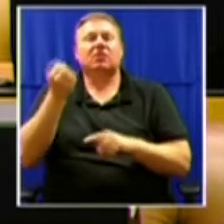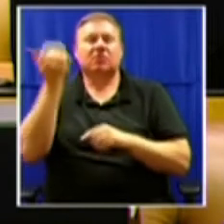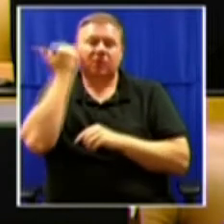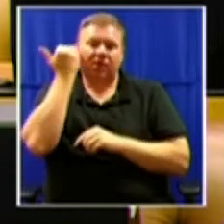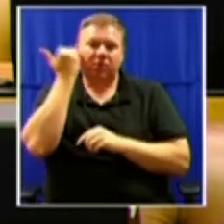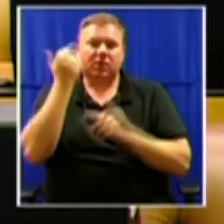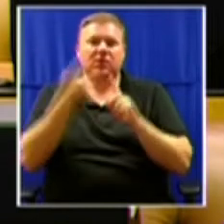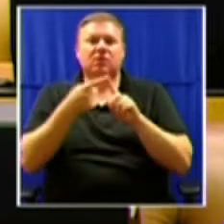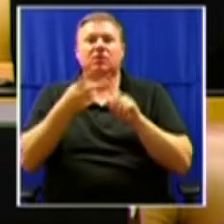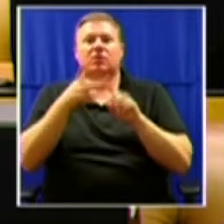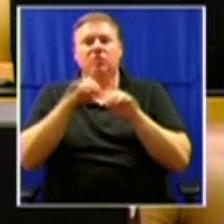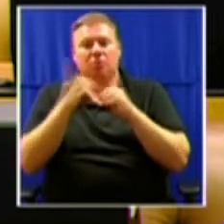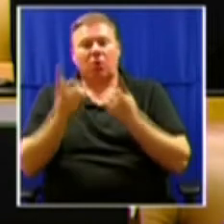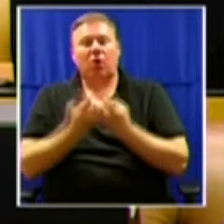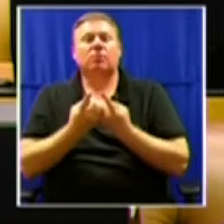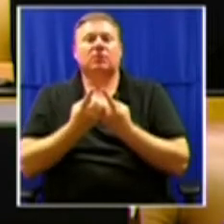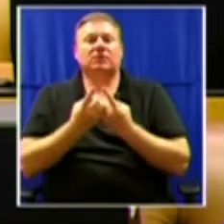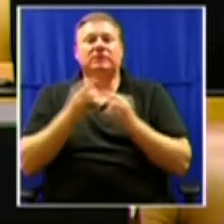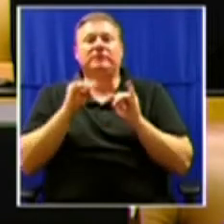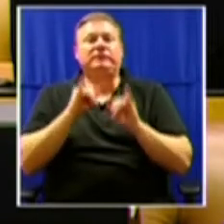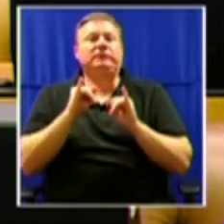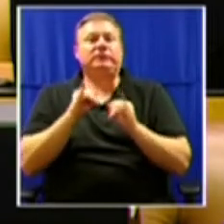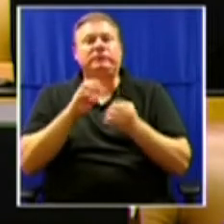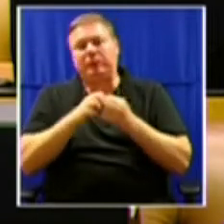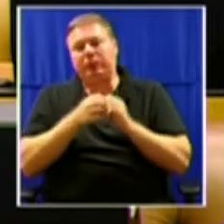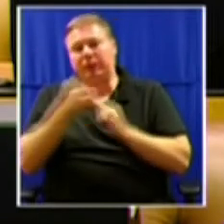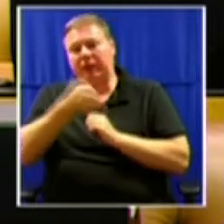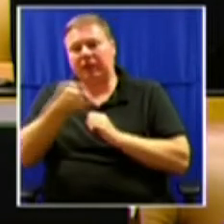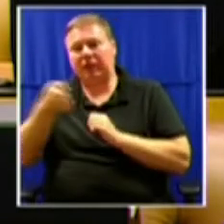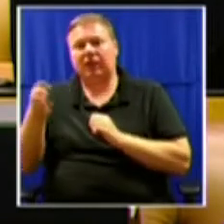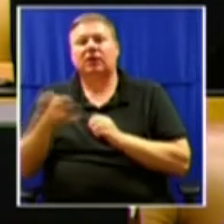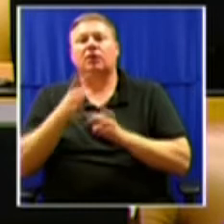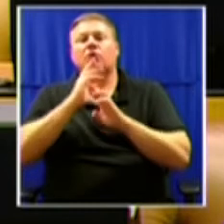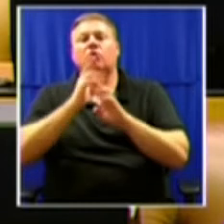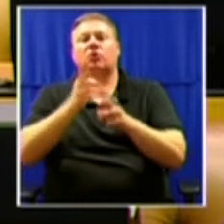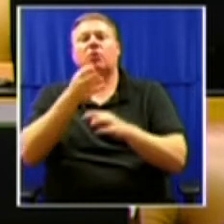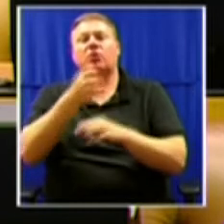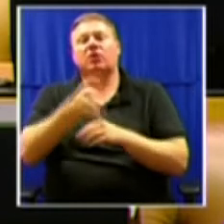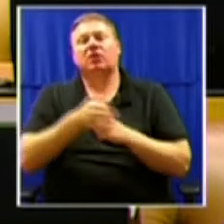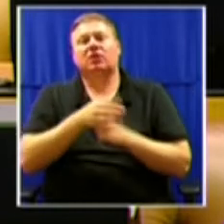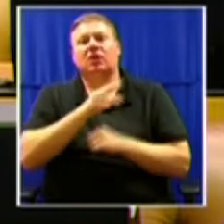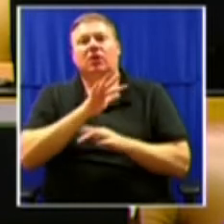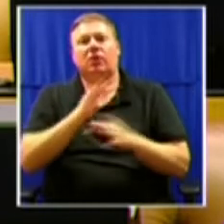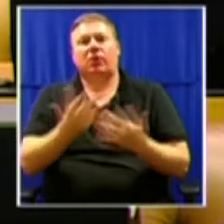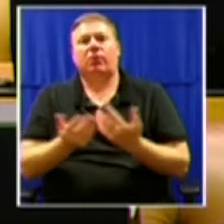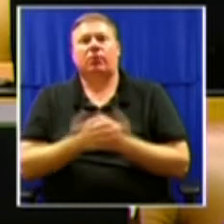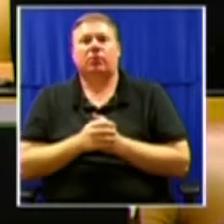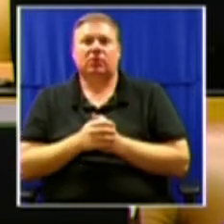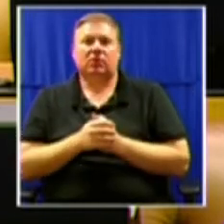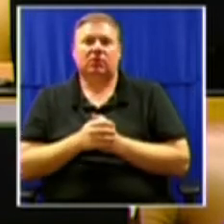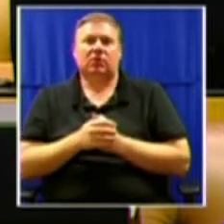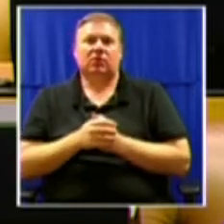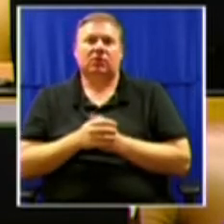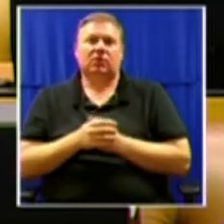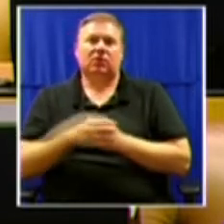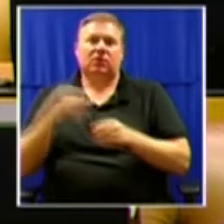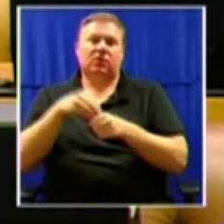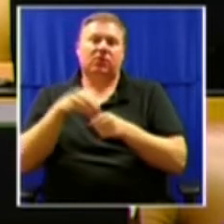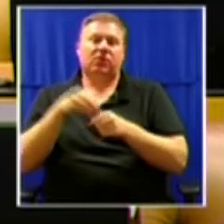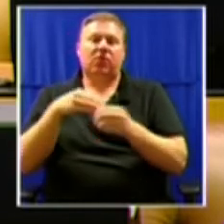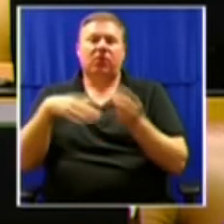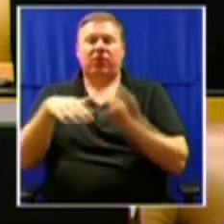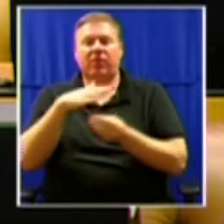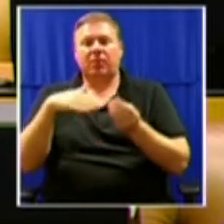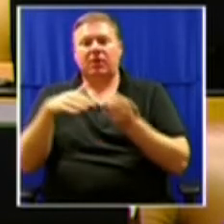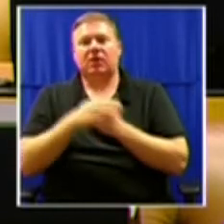department were found wanting, and we intend to respond to that by getting involved with the family, and